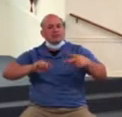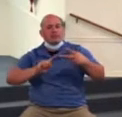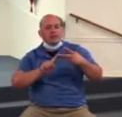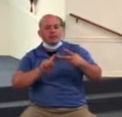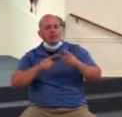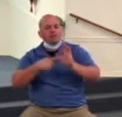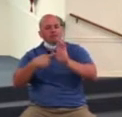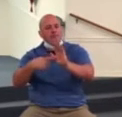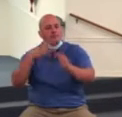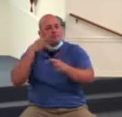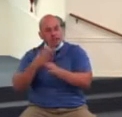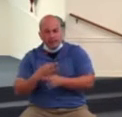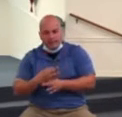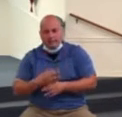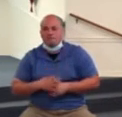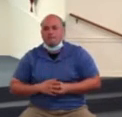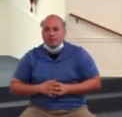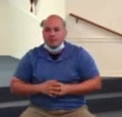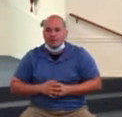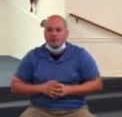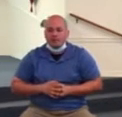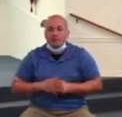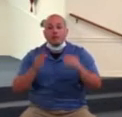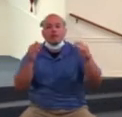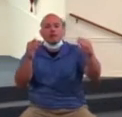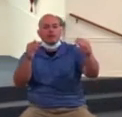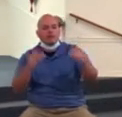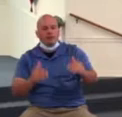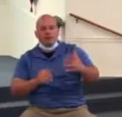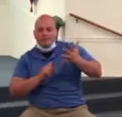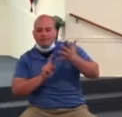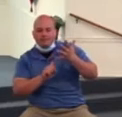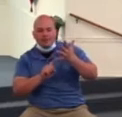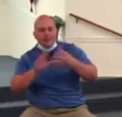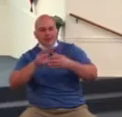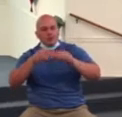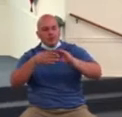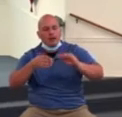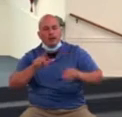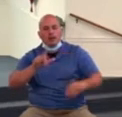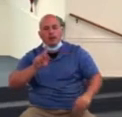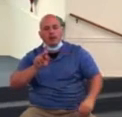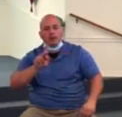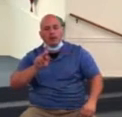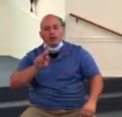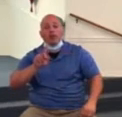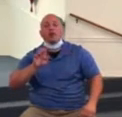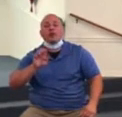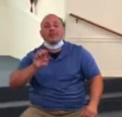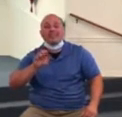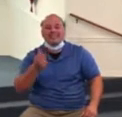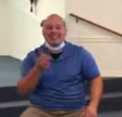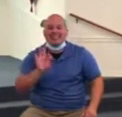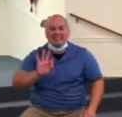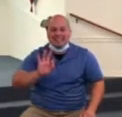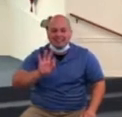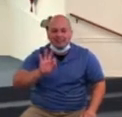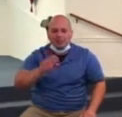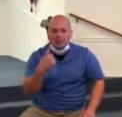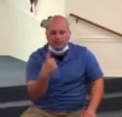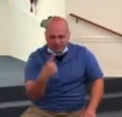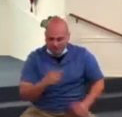Our fifth story, the final story, Luke 19, verse 1, Zacchaeus, the tax collector.